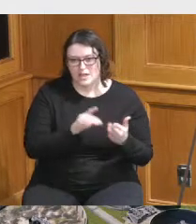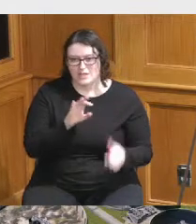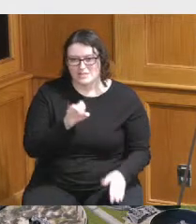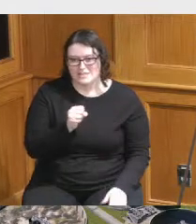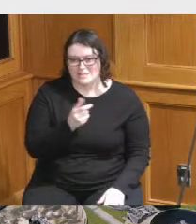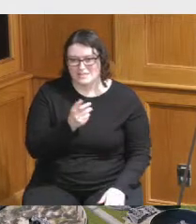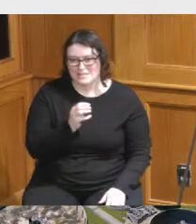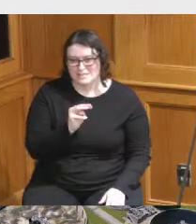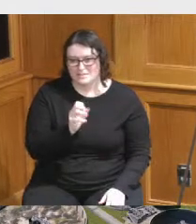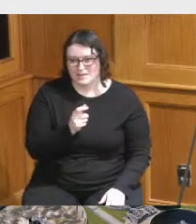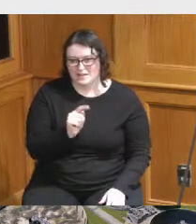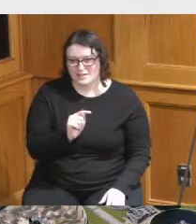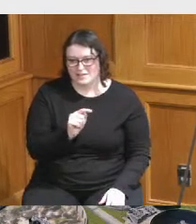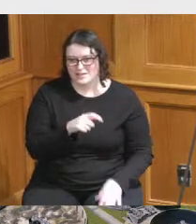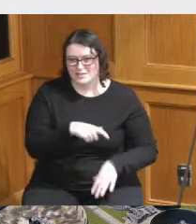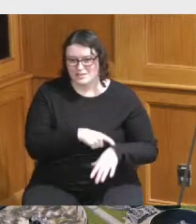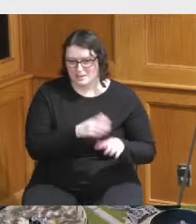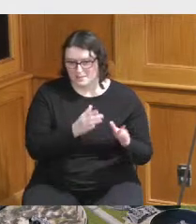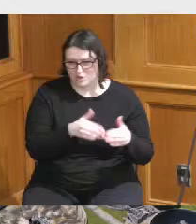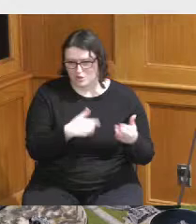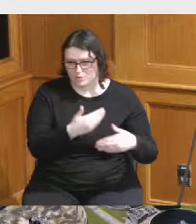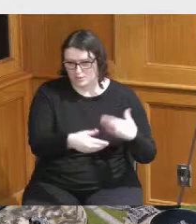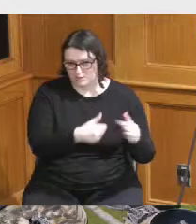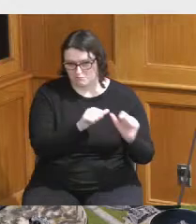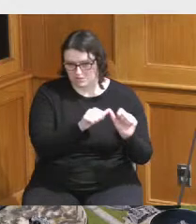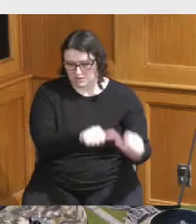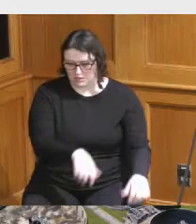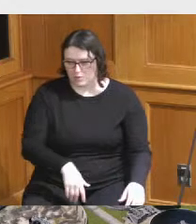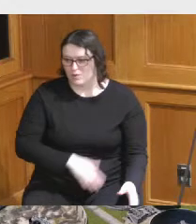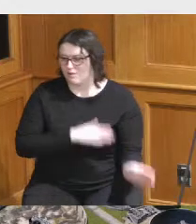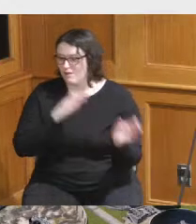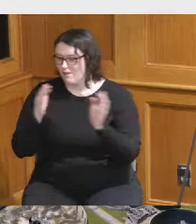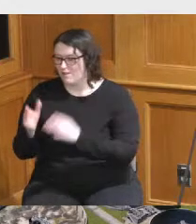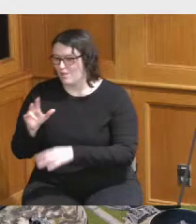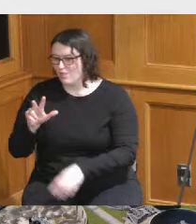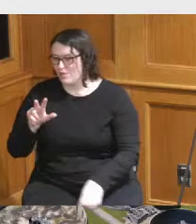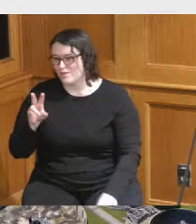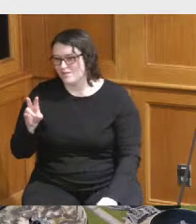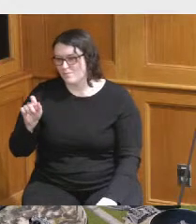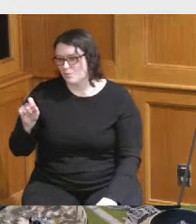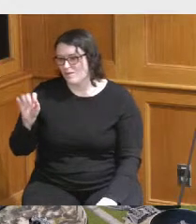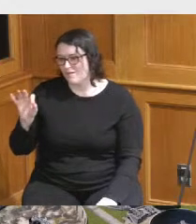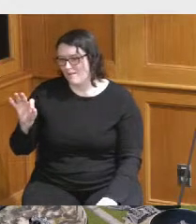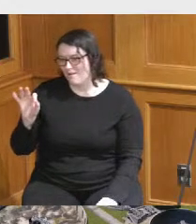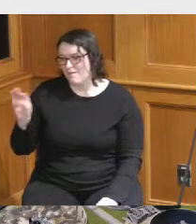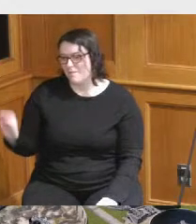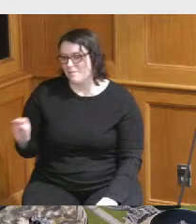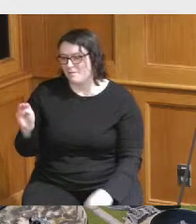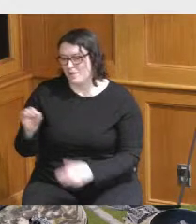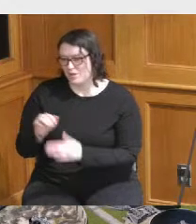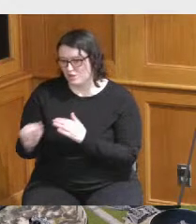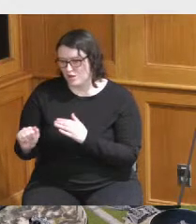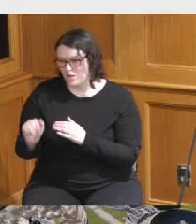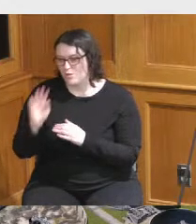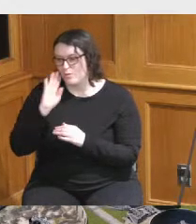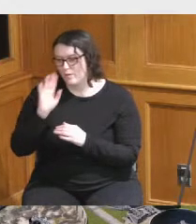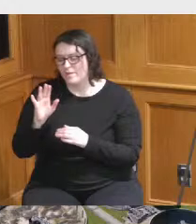phase to proceed. And then another $37.9 million that